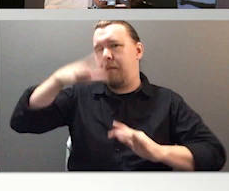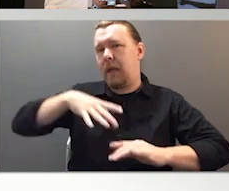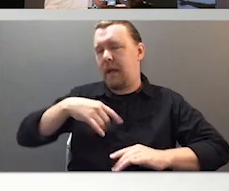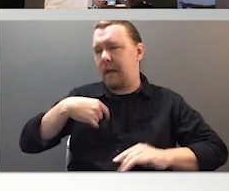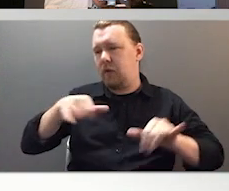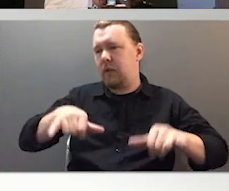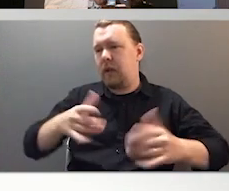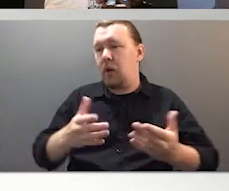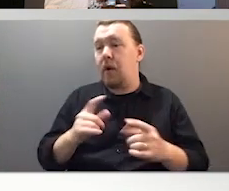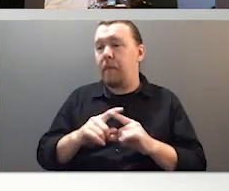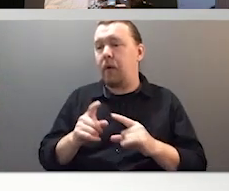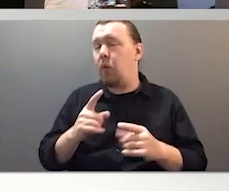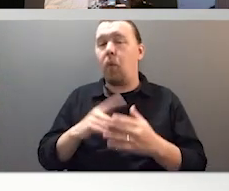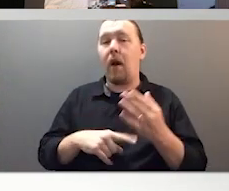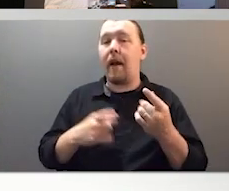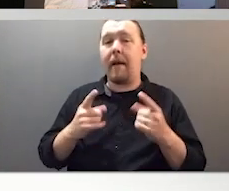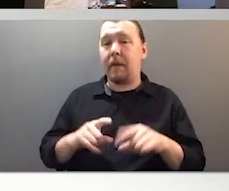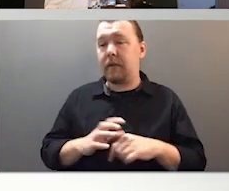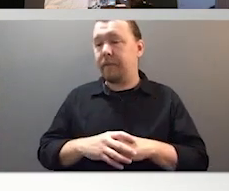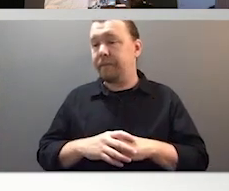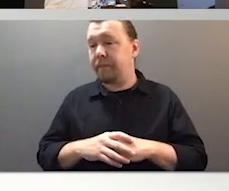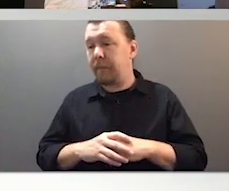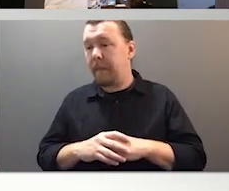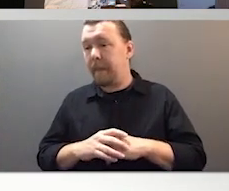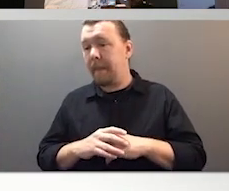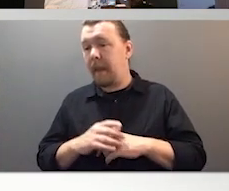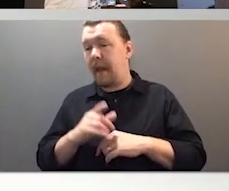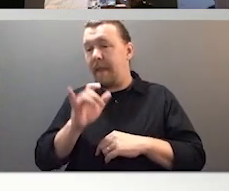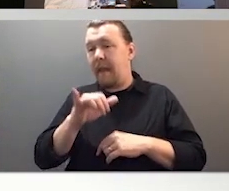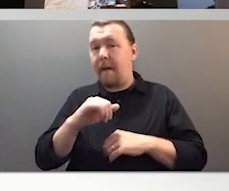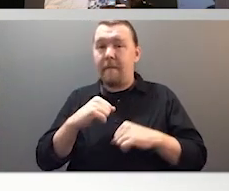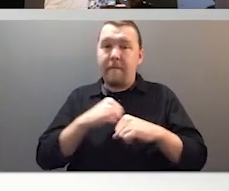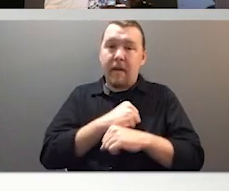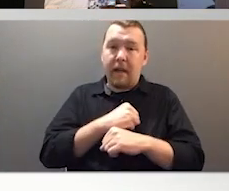ends up happening is that fight-flight system,